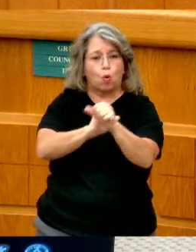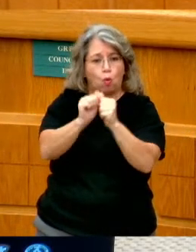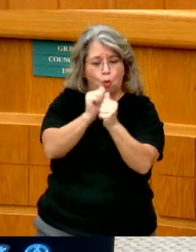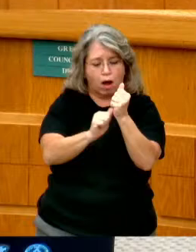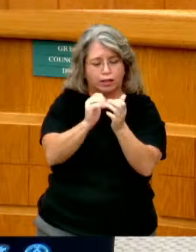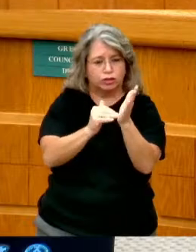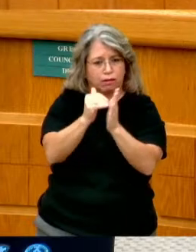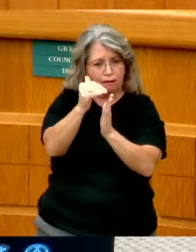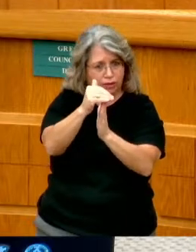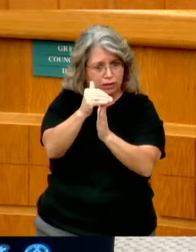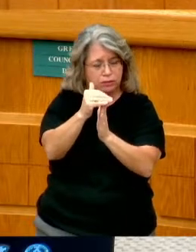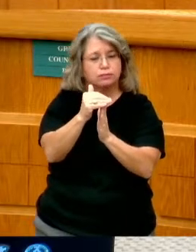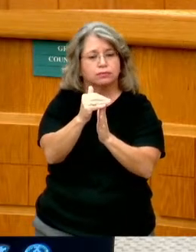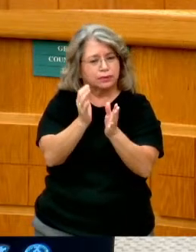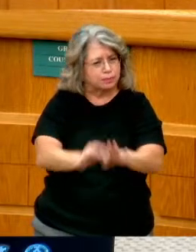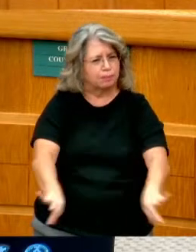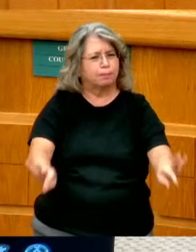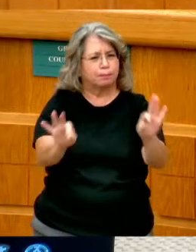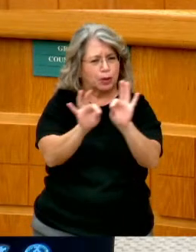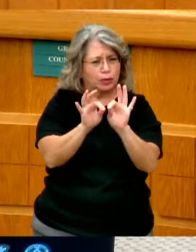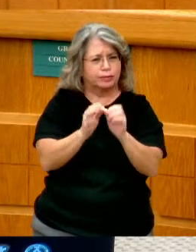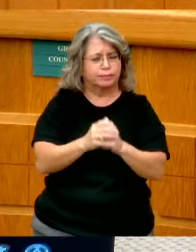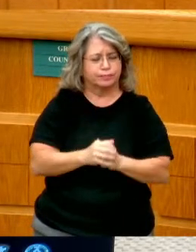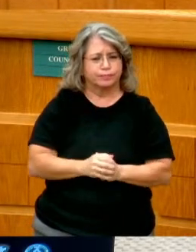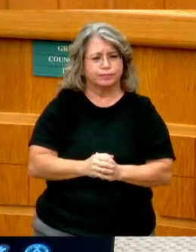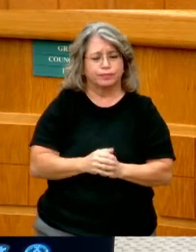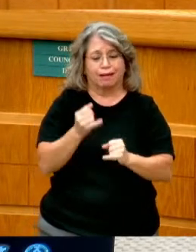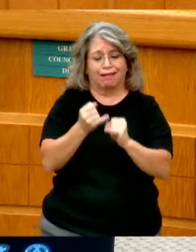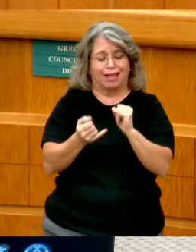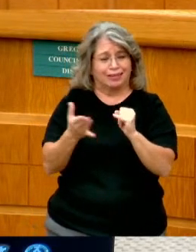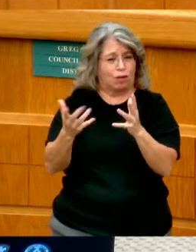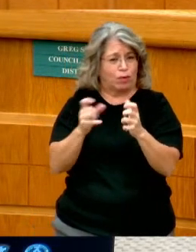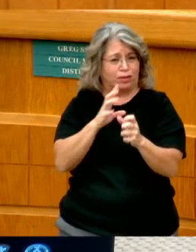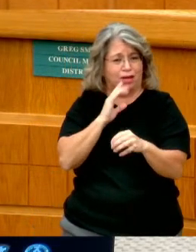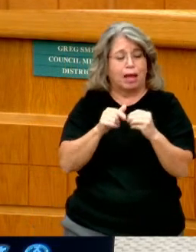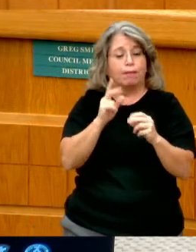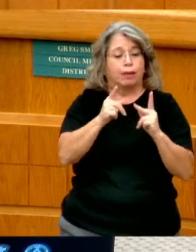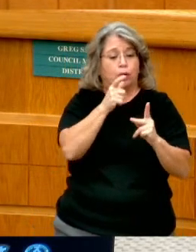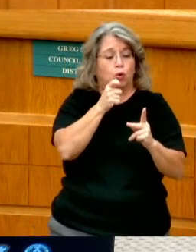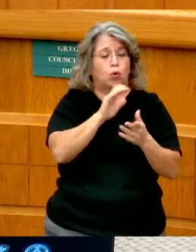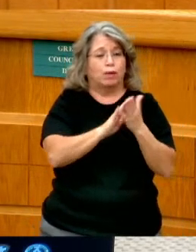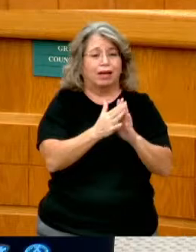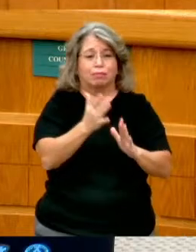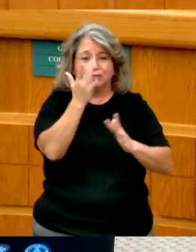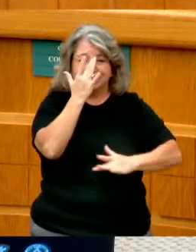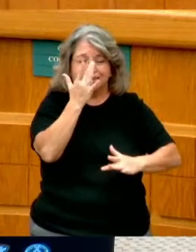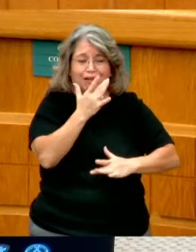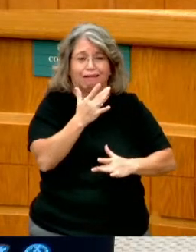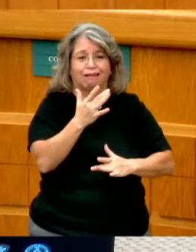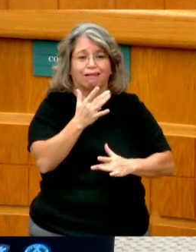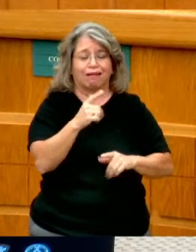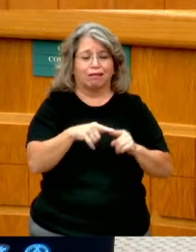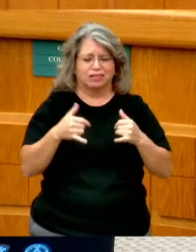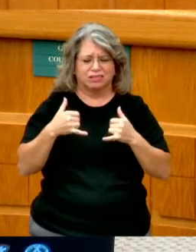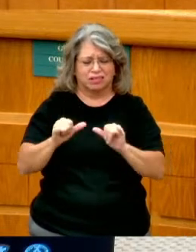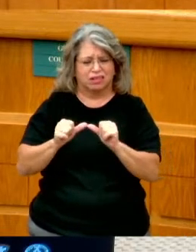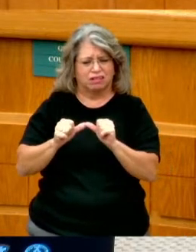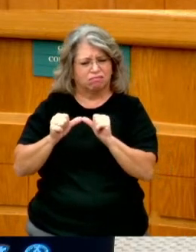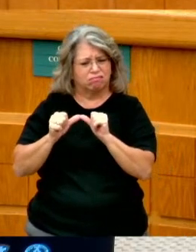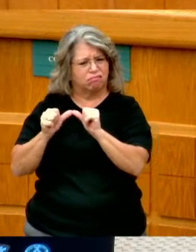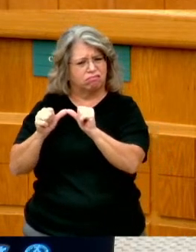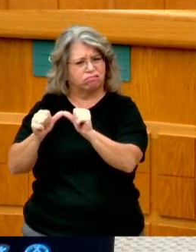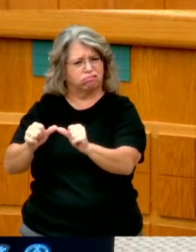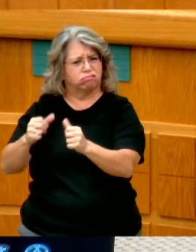important. And lastly, I'm going to talk about the long haulers. This term refers to people that have gotten